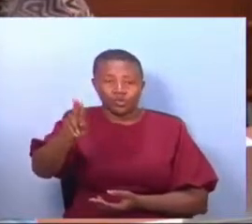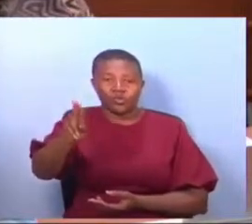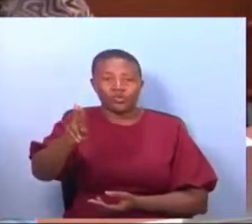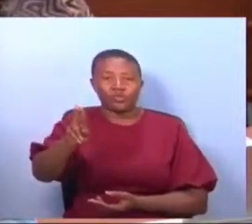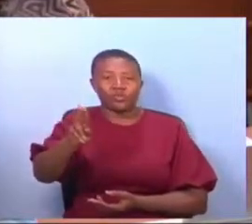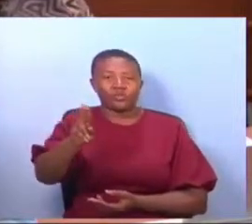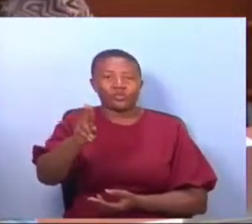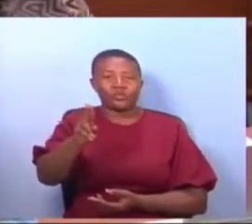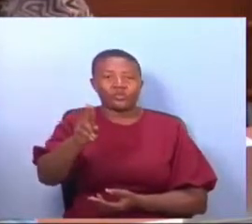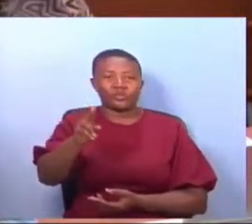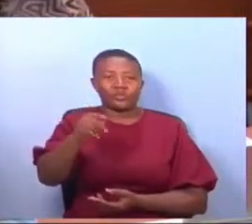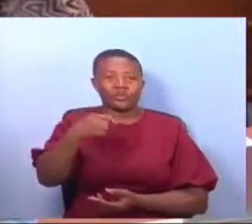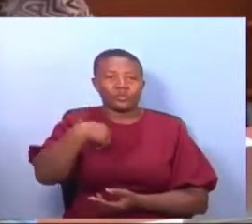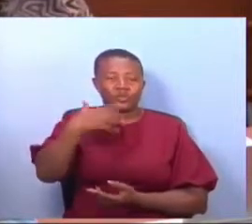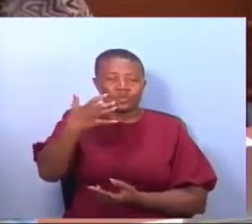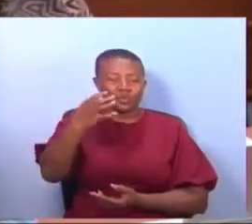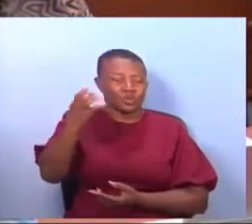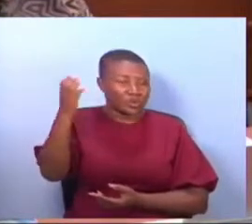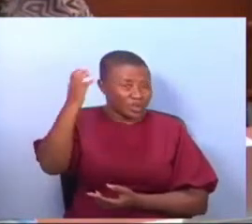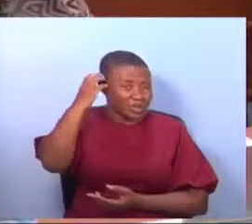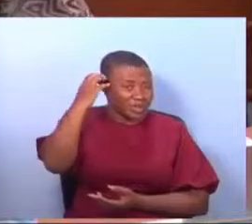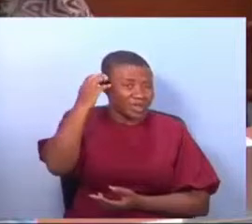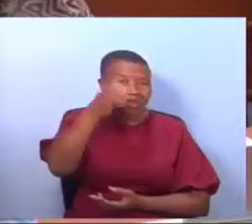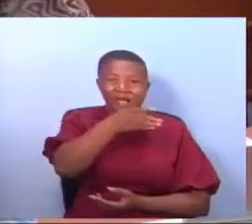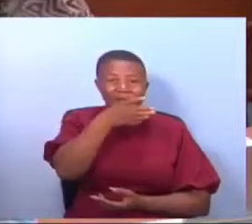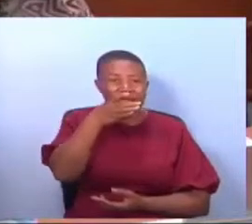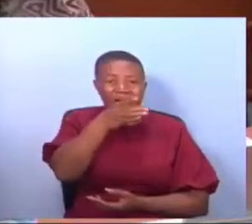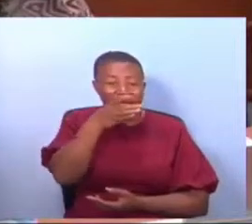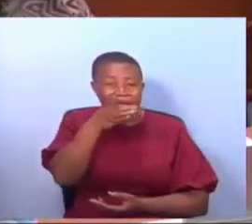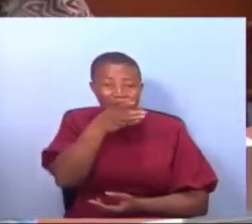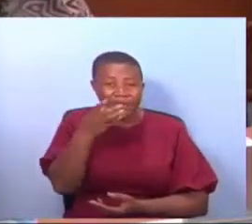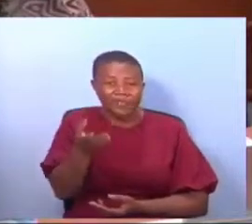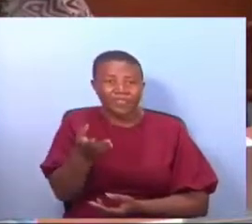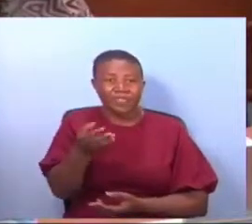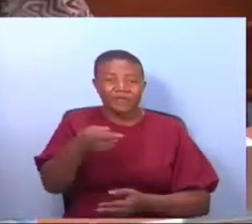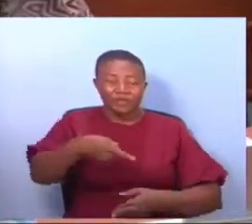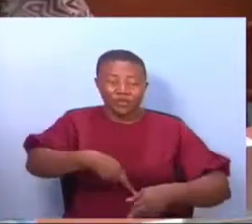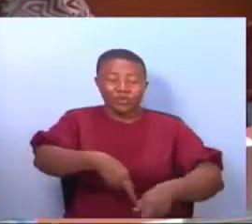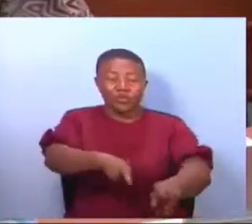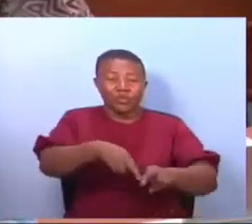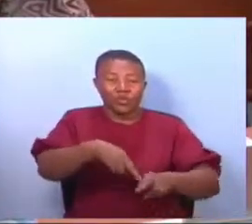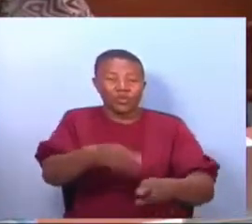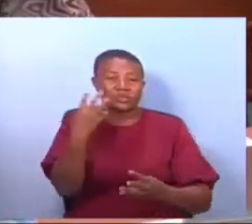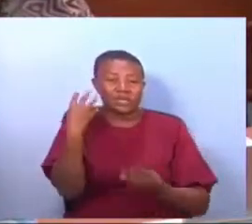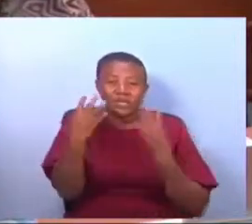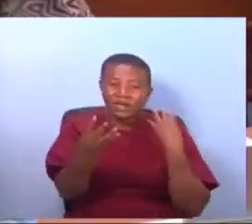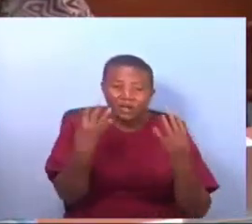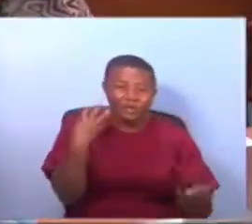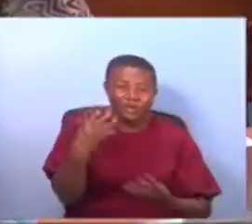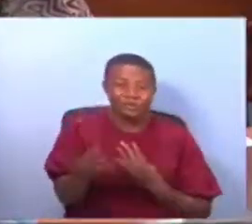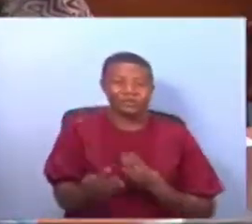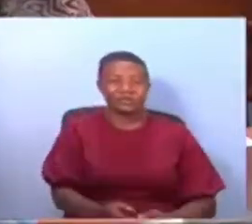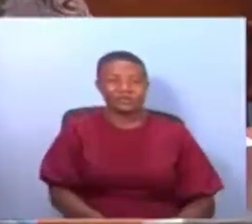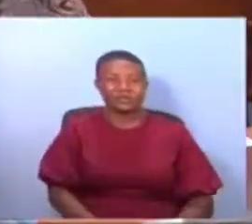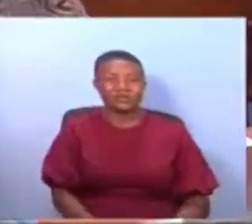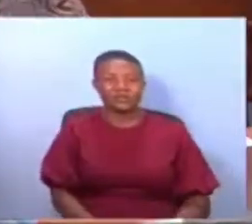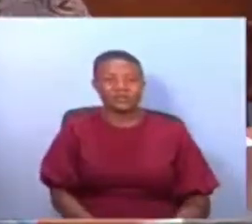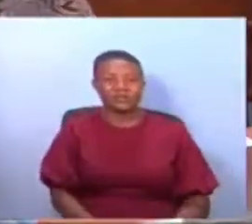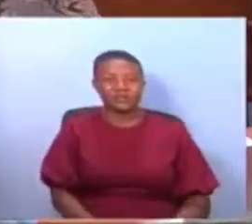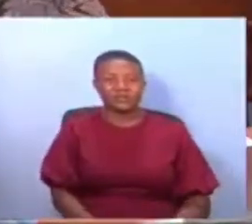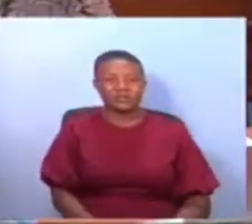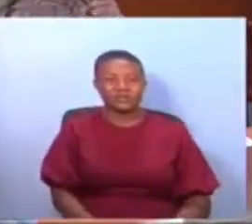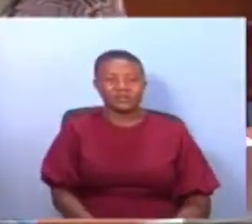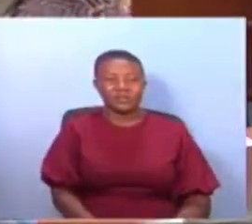Poku. Honorable We want Minority to hear Leader, Agric Ministry. We want to hear roads and highways. Honorable Minority Leader, We want to